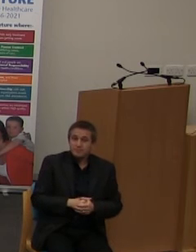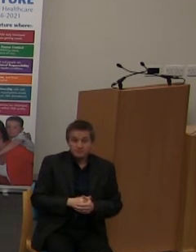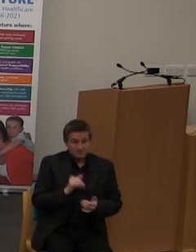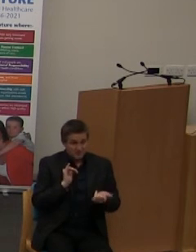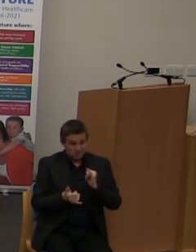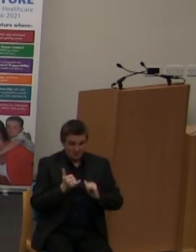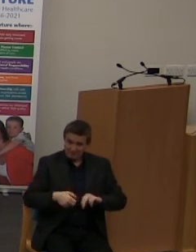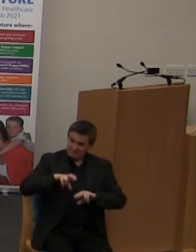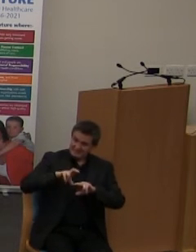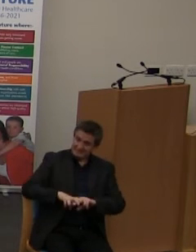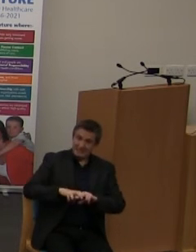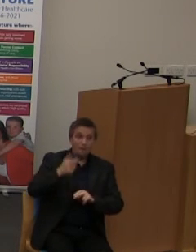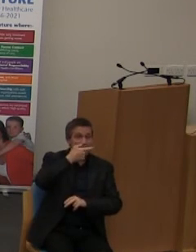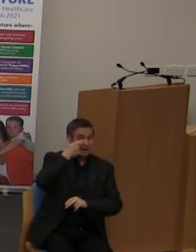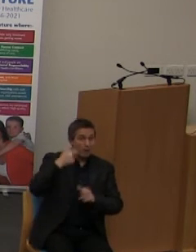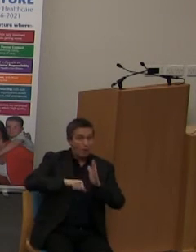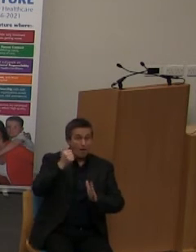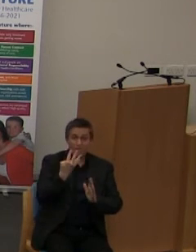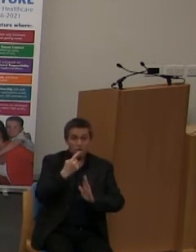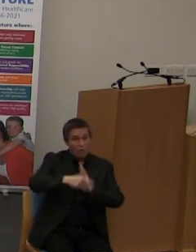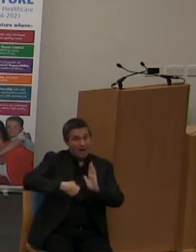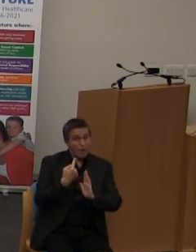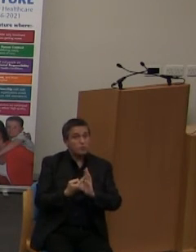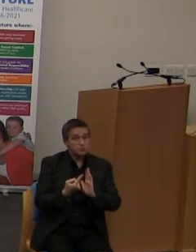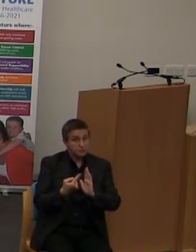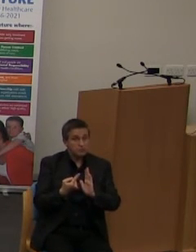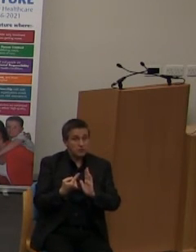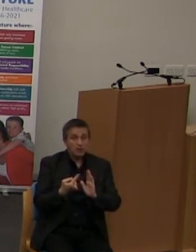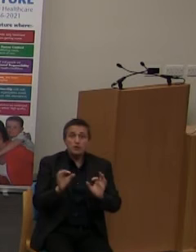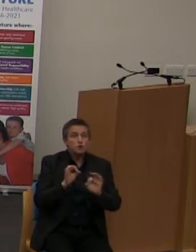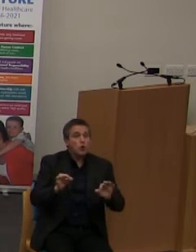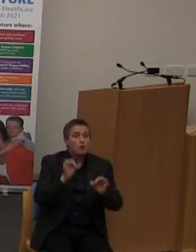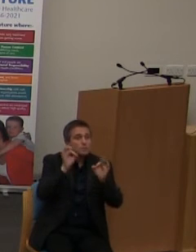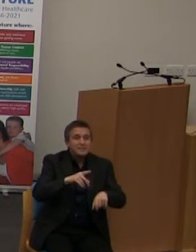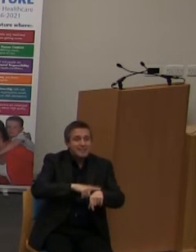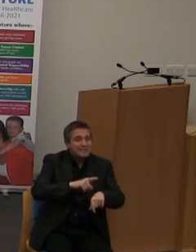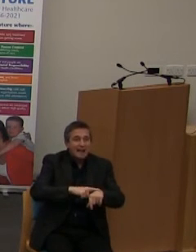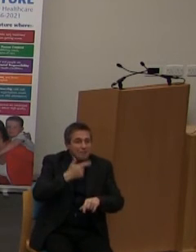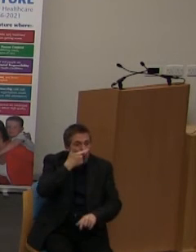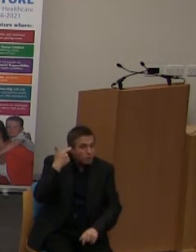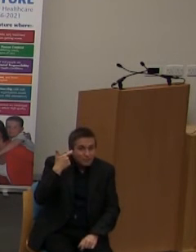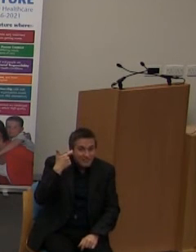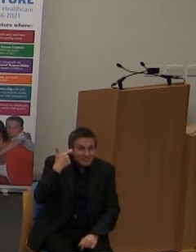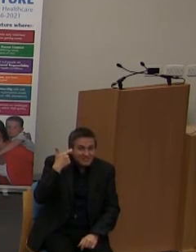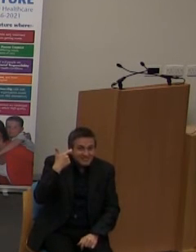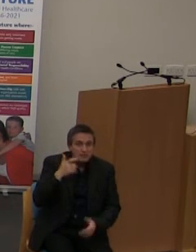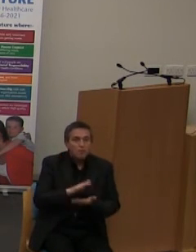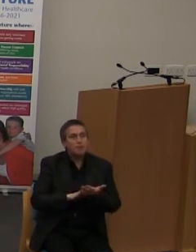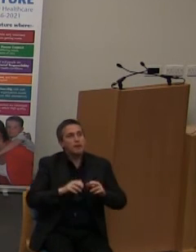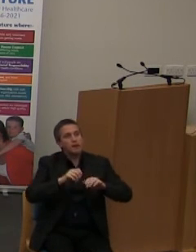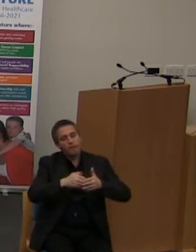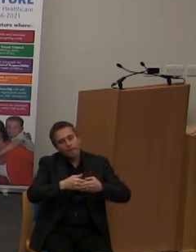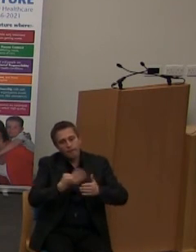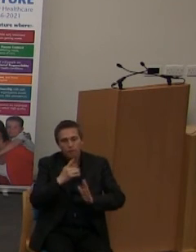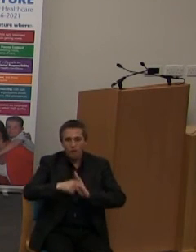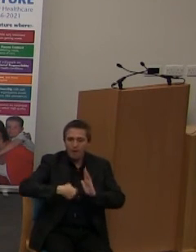for 4 hours because it's a block booking, it's not scheduled the appointments. And so